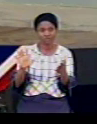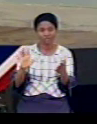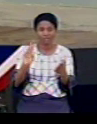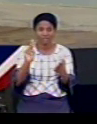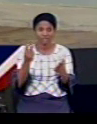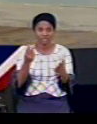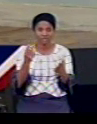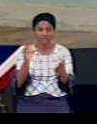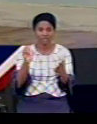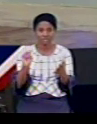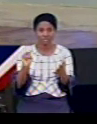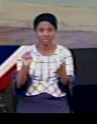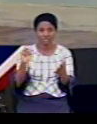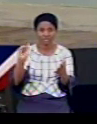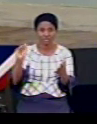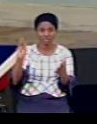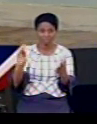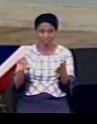2